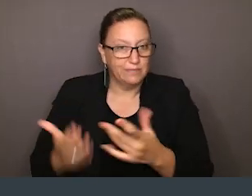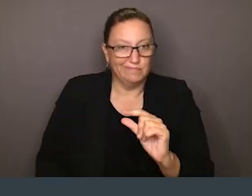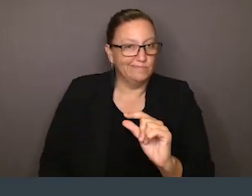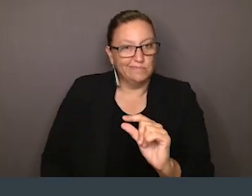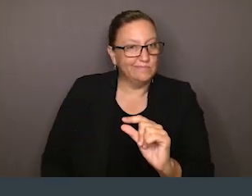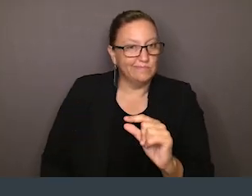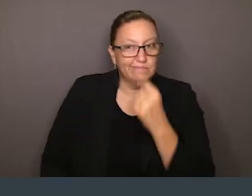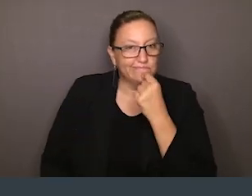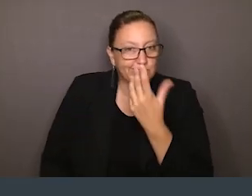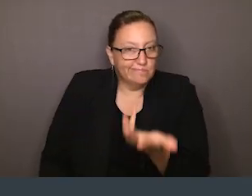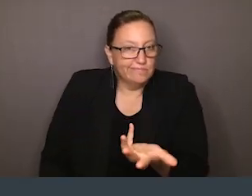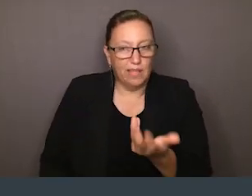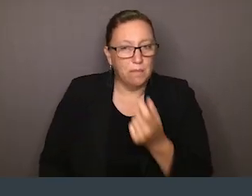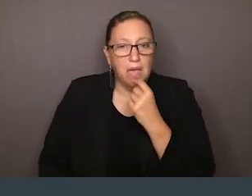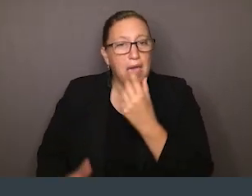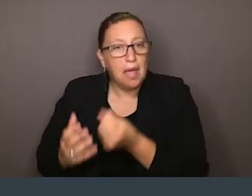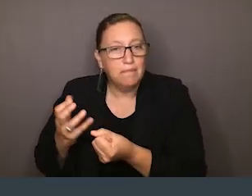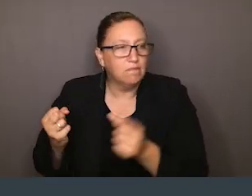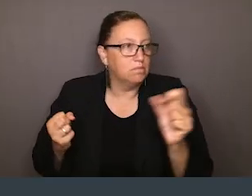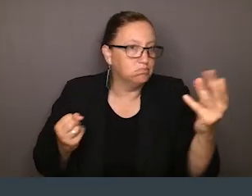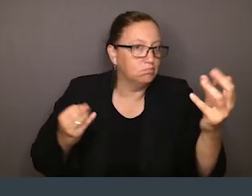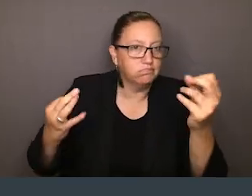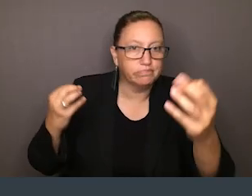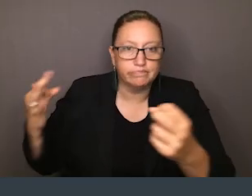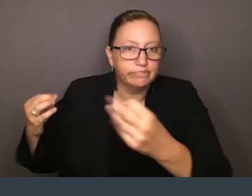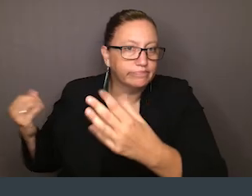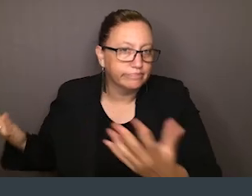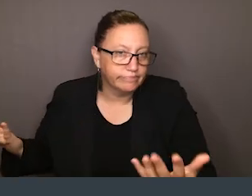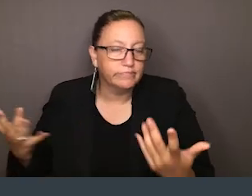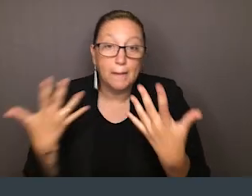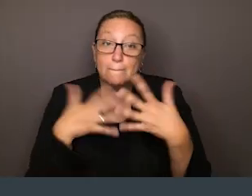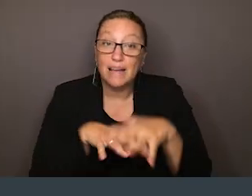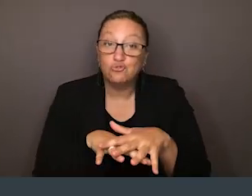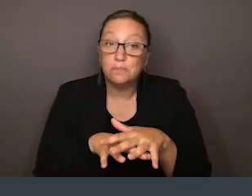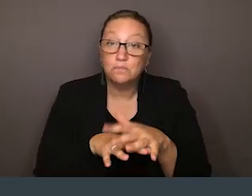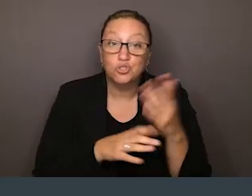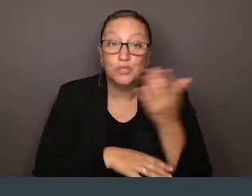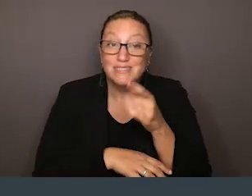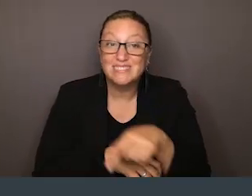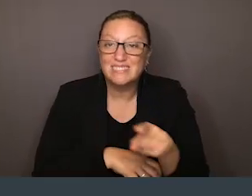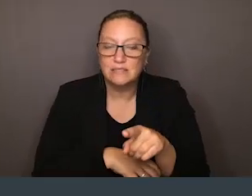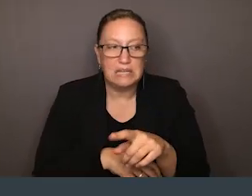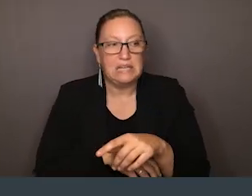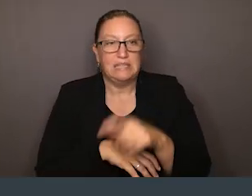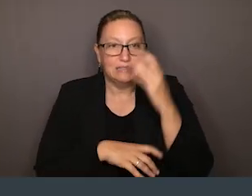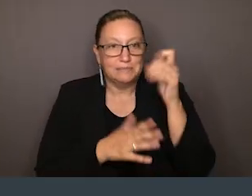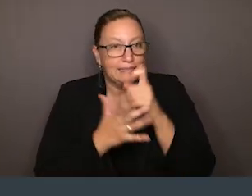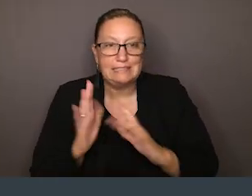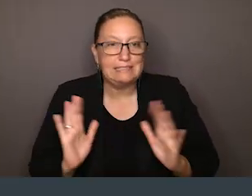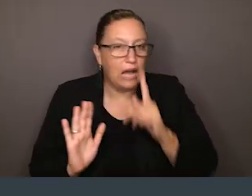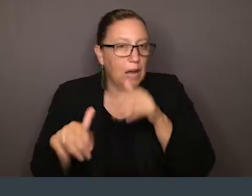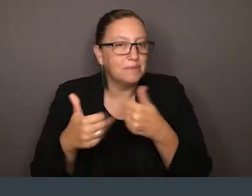quite patchy and inadequate in many places. And many mainstream services are not yet able to meet